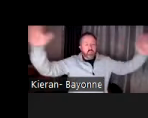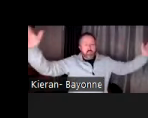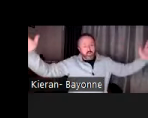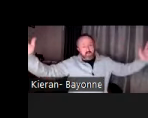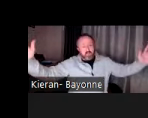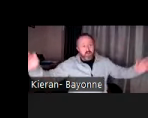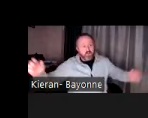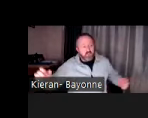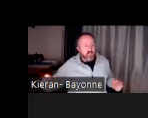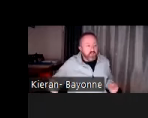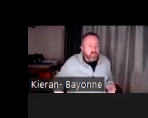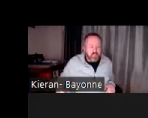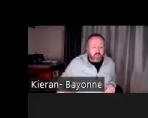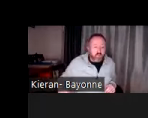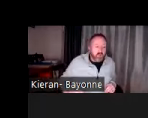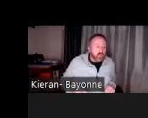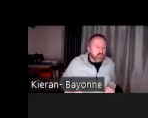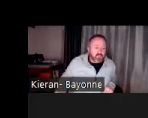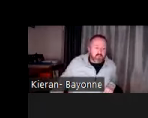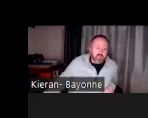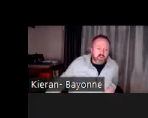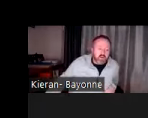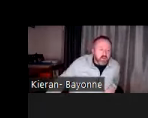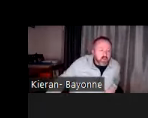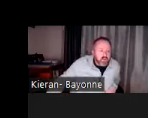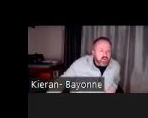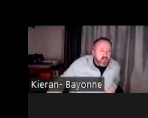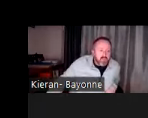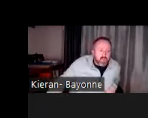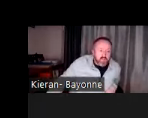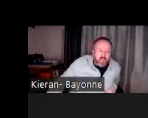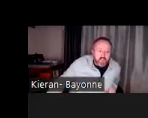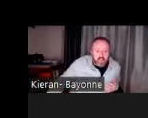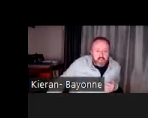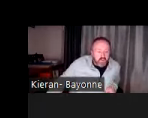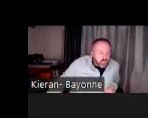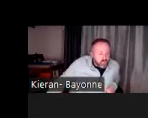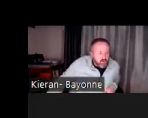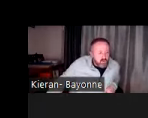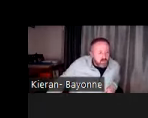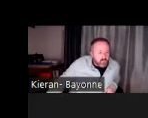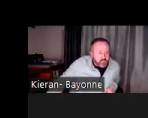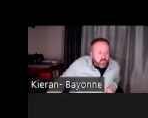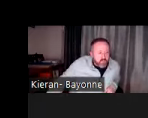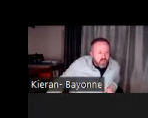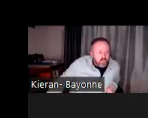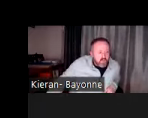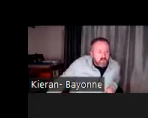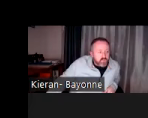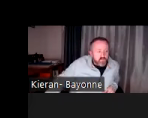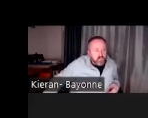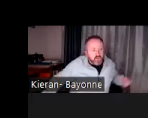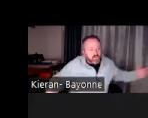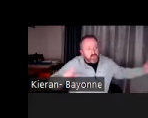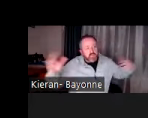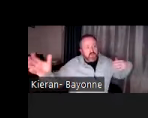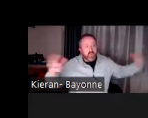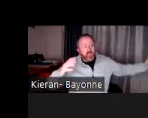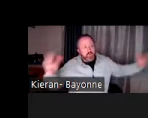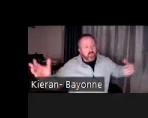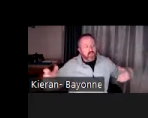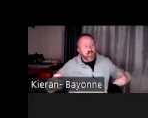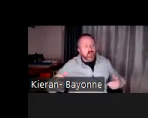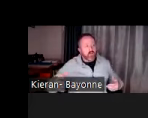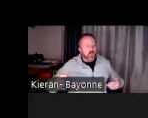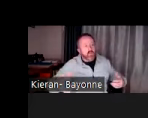I love this tree, you know, and to see it disappear was just such it was like a sad thing, you know. But Yeah. just riding through the streets,